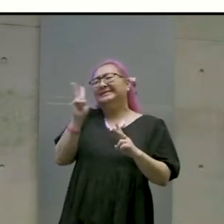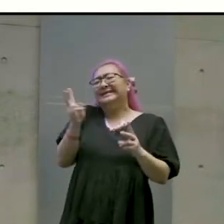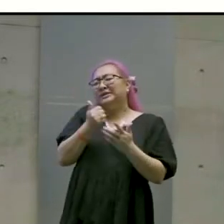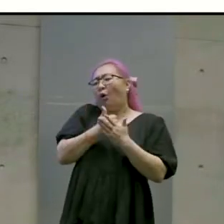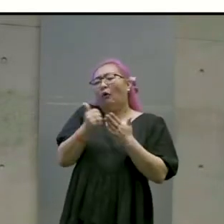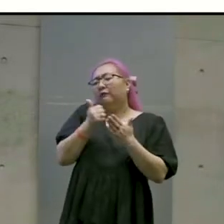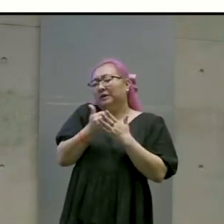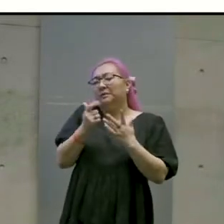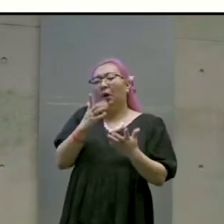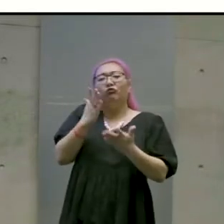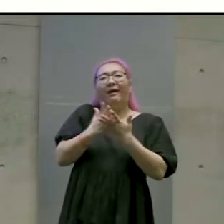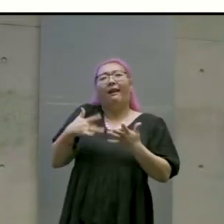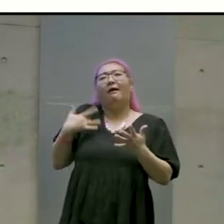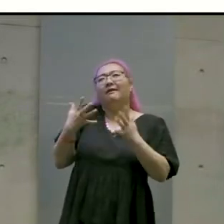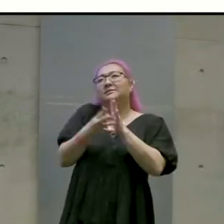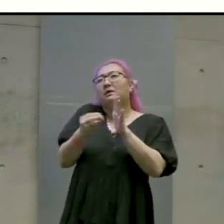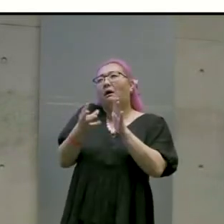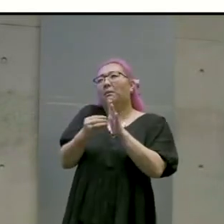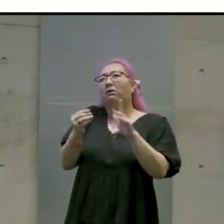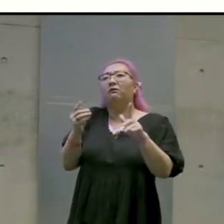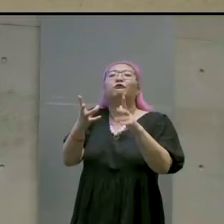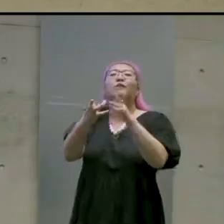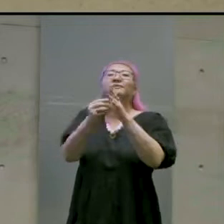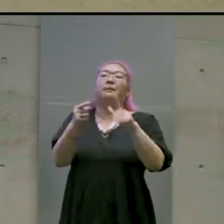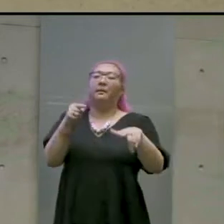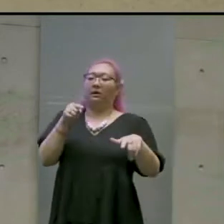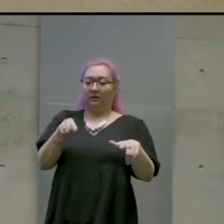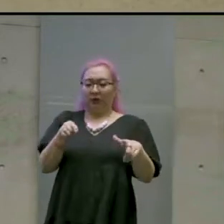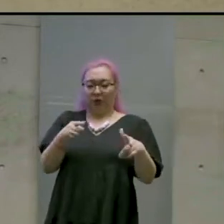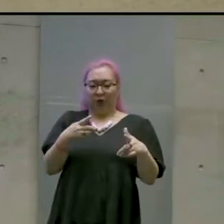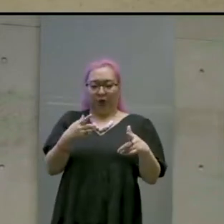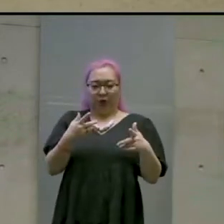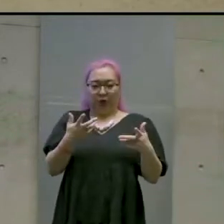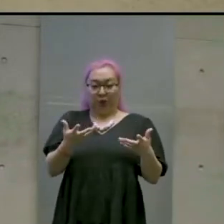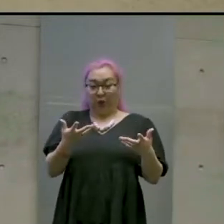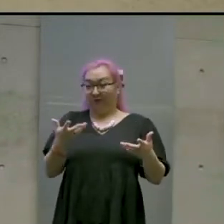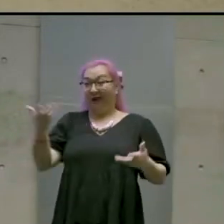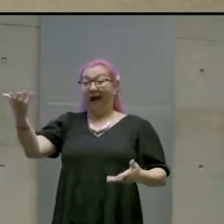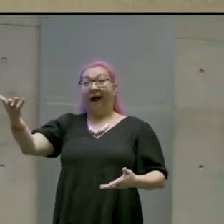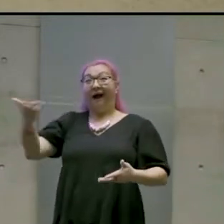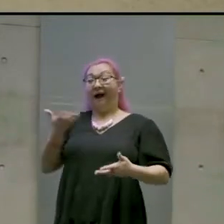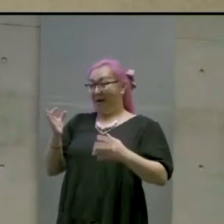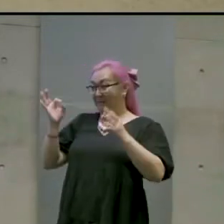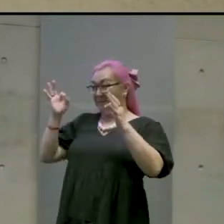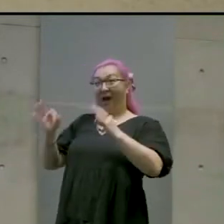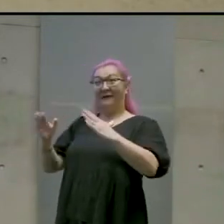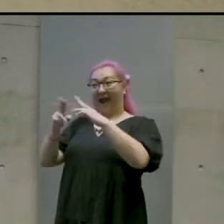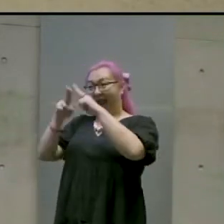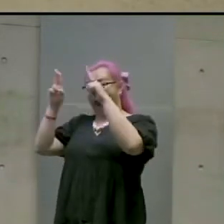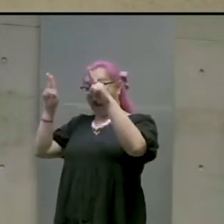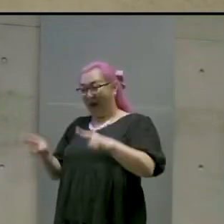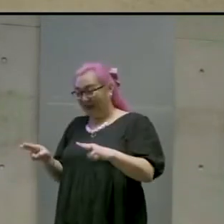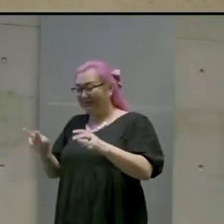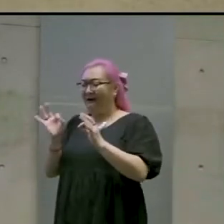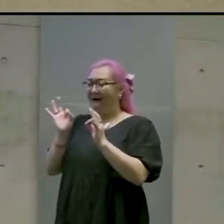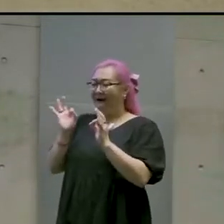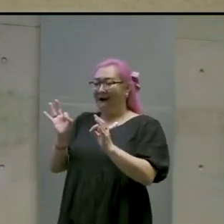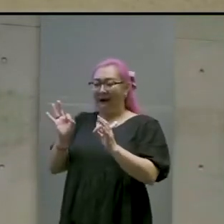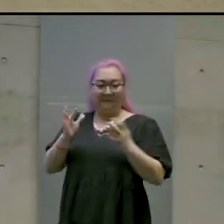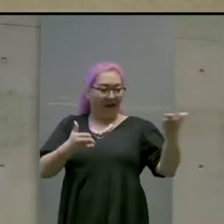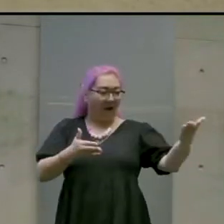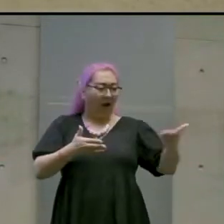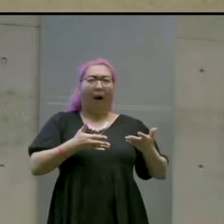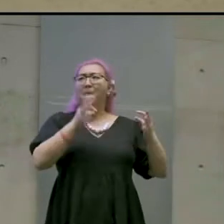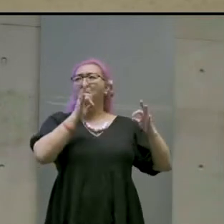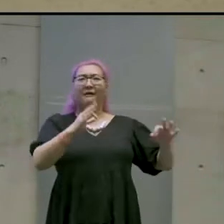let's say you've just found your dream house, but you've also been offered your dream job, and your dream job is abroad. That's a really difficult choice to